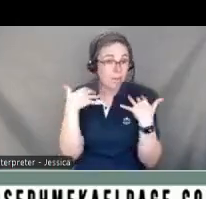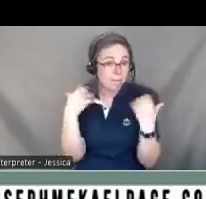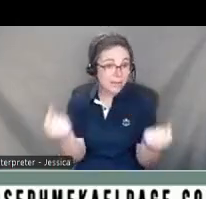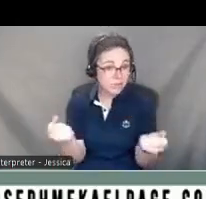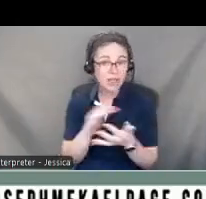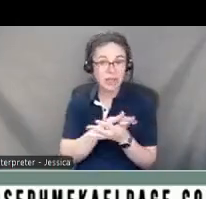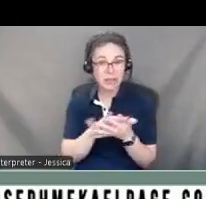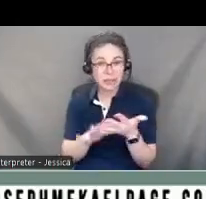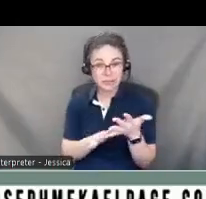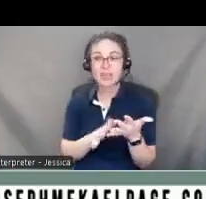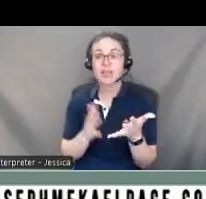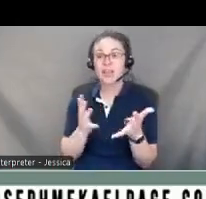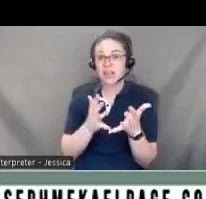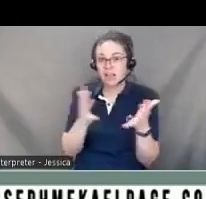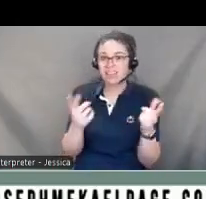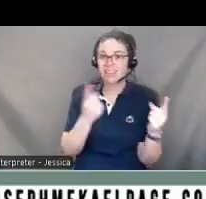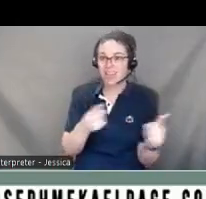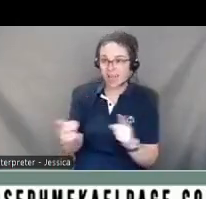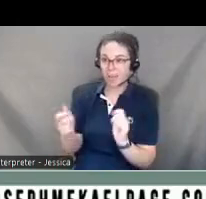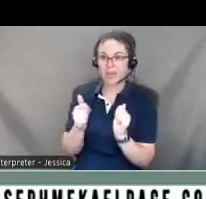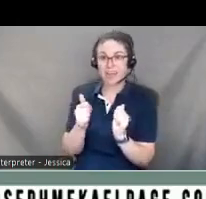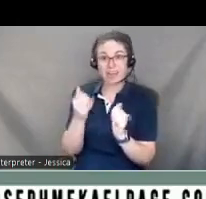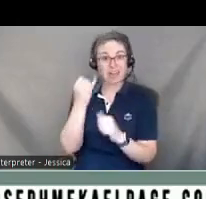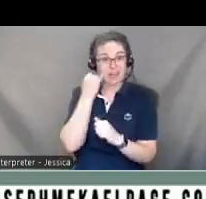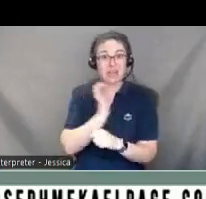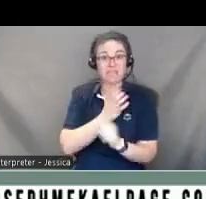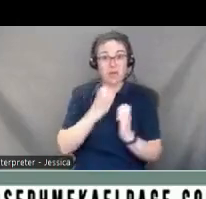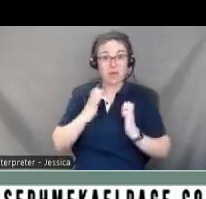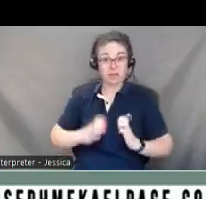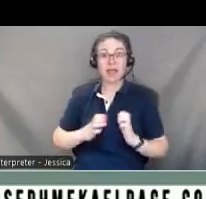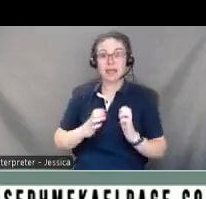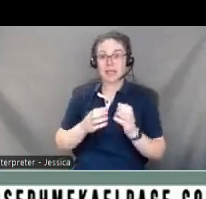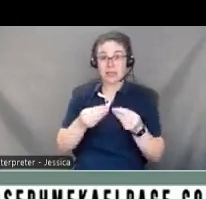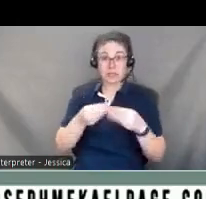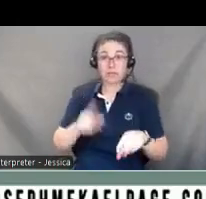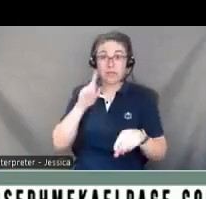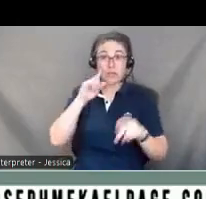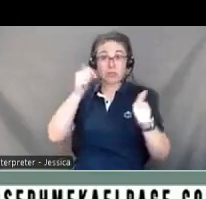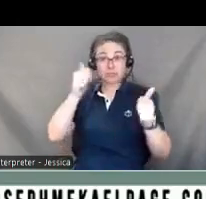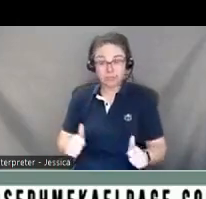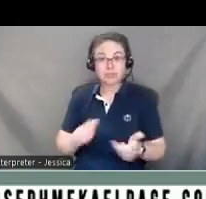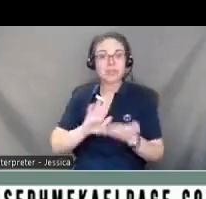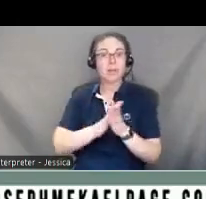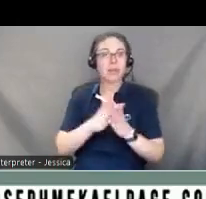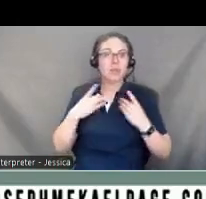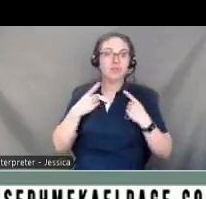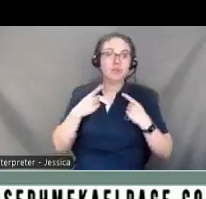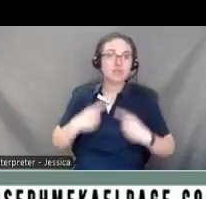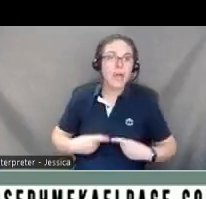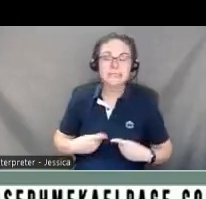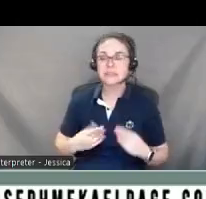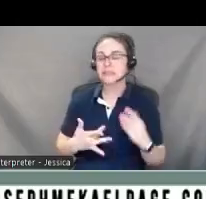And a lot of things that happen when a lot of our clients lose their vision is they get very depressed. They feel like life is over for